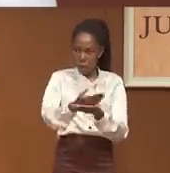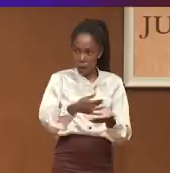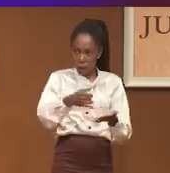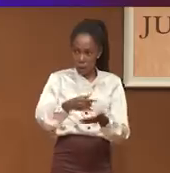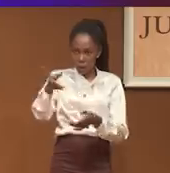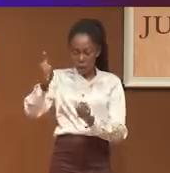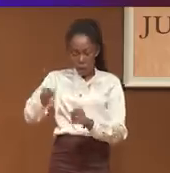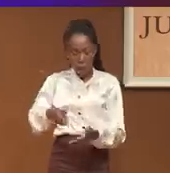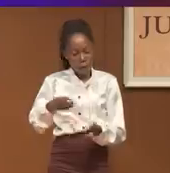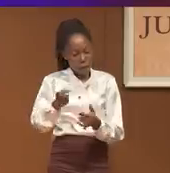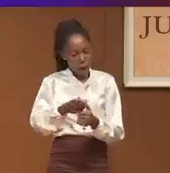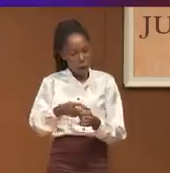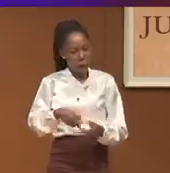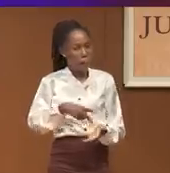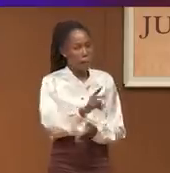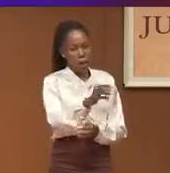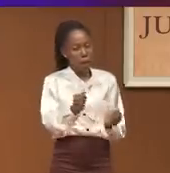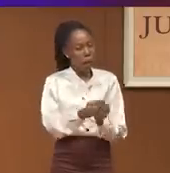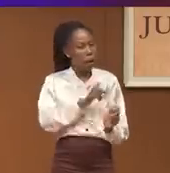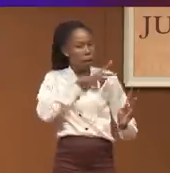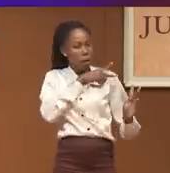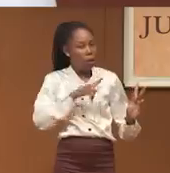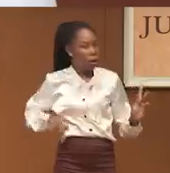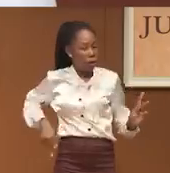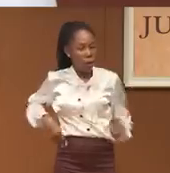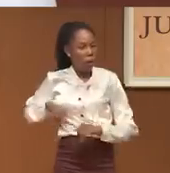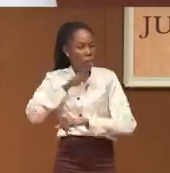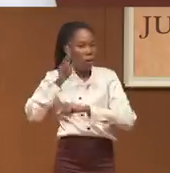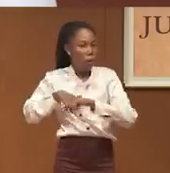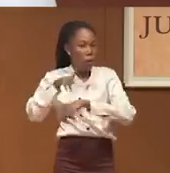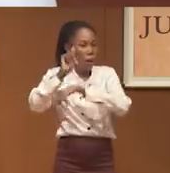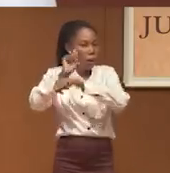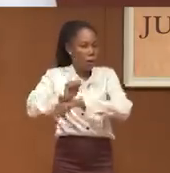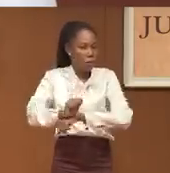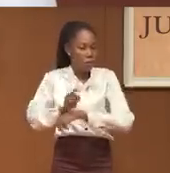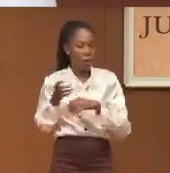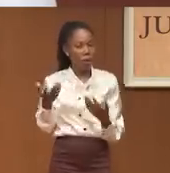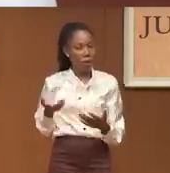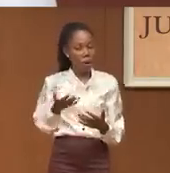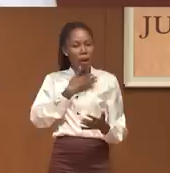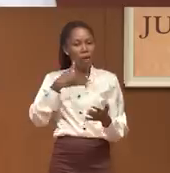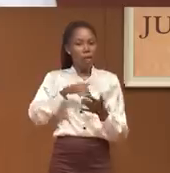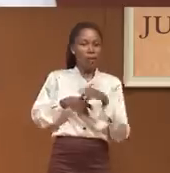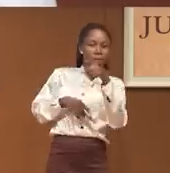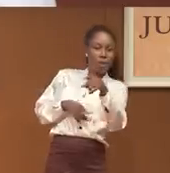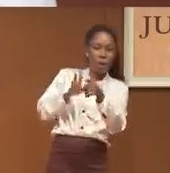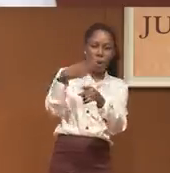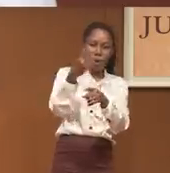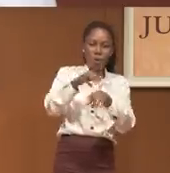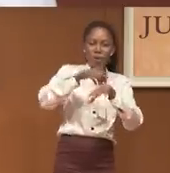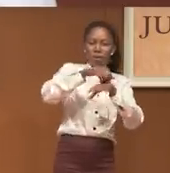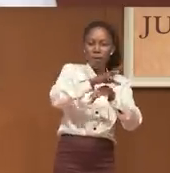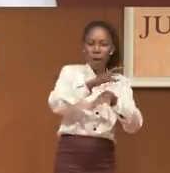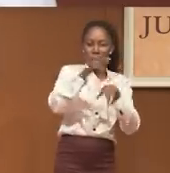that. And you only send somebody down there for them to have a look because you want to